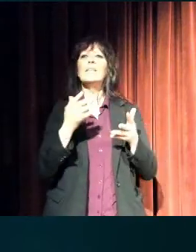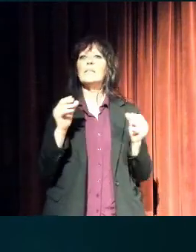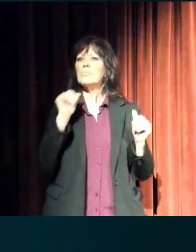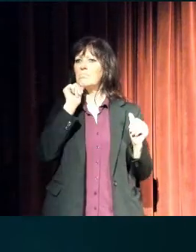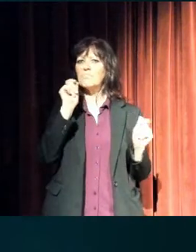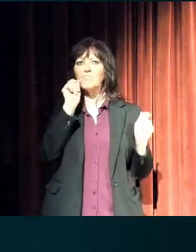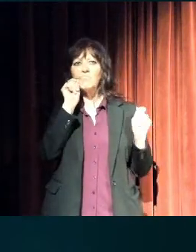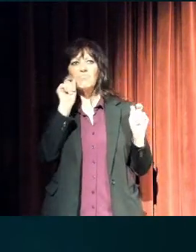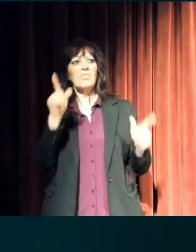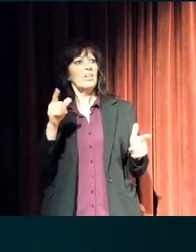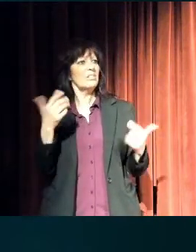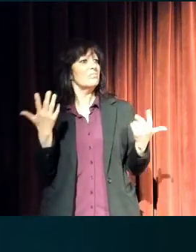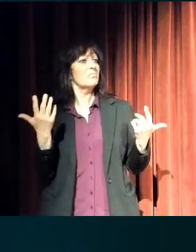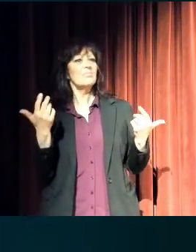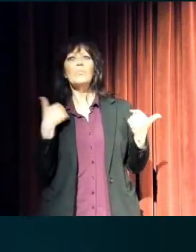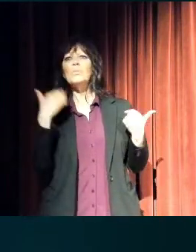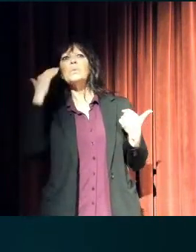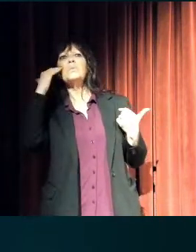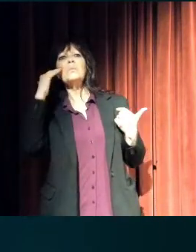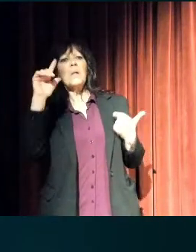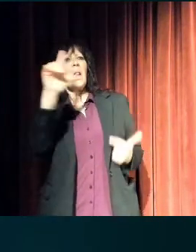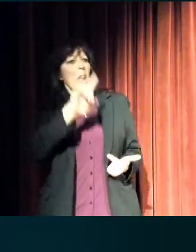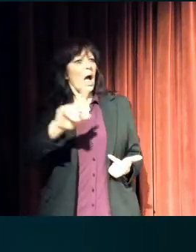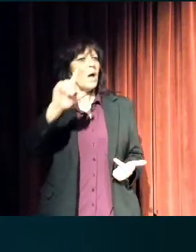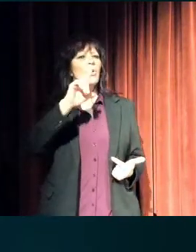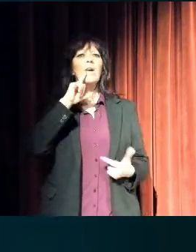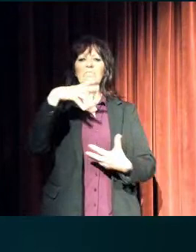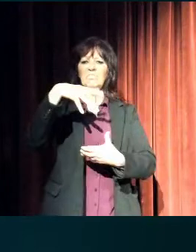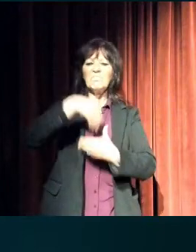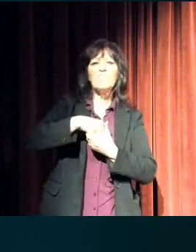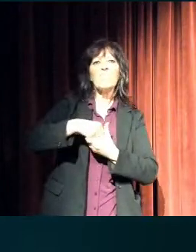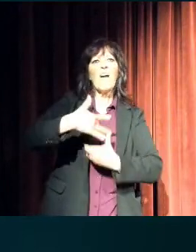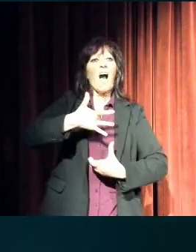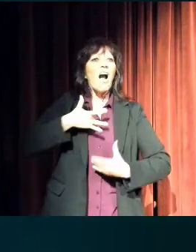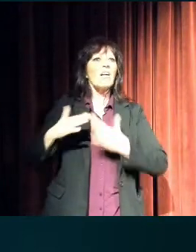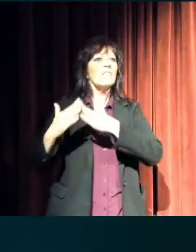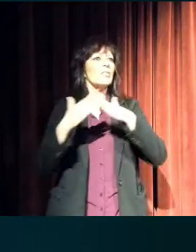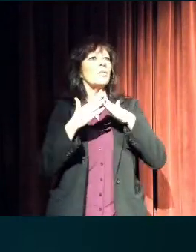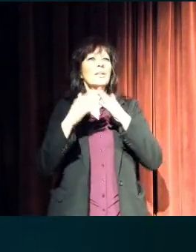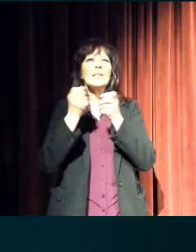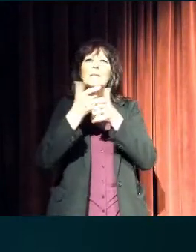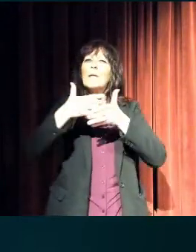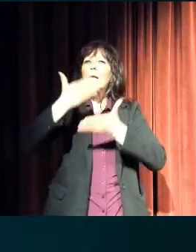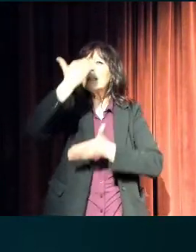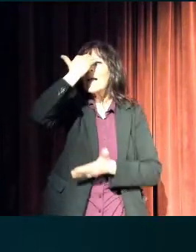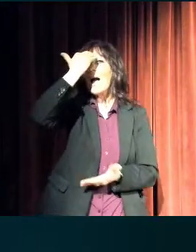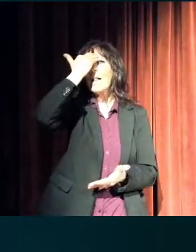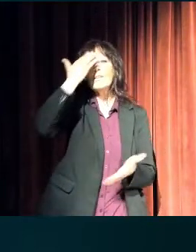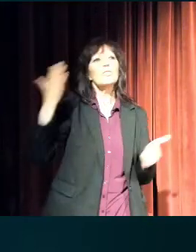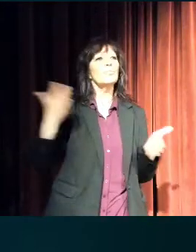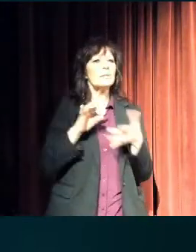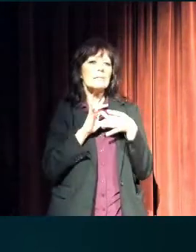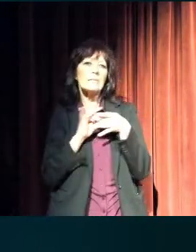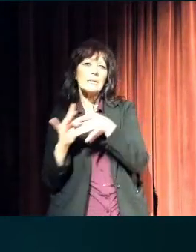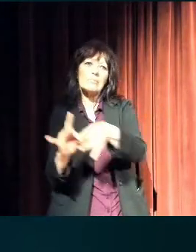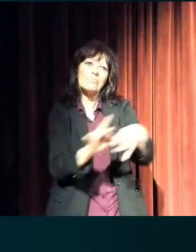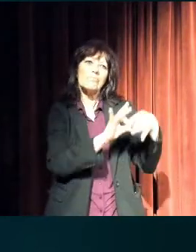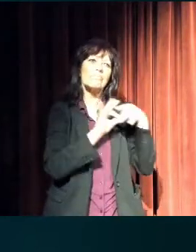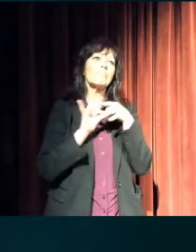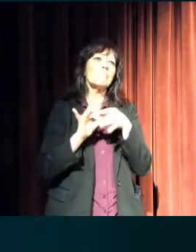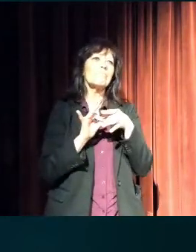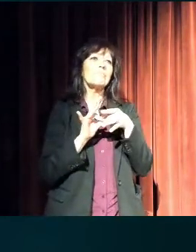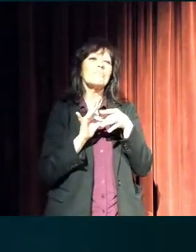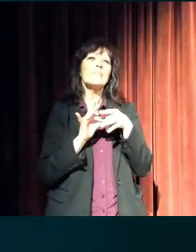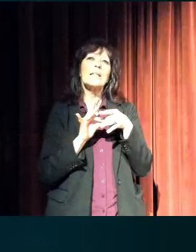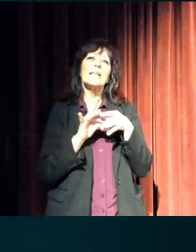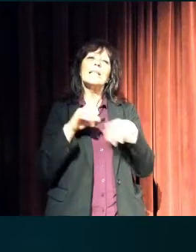no surprise. We have always known that libraries are the heart of our communities, expanding knowledge and bringing a sense of togetherness.